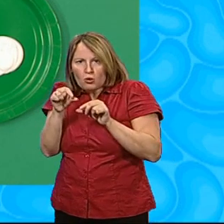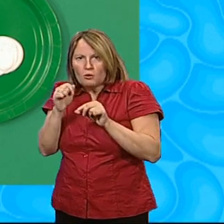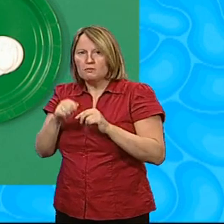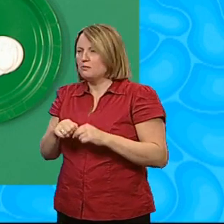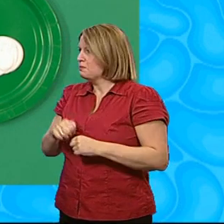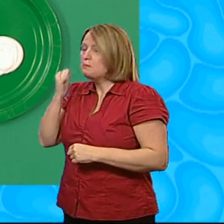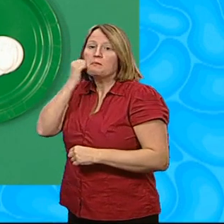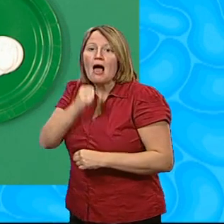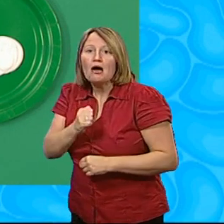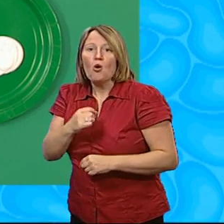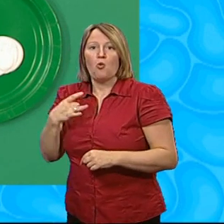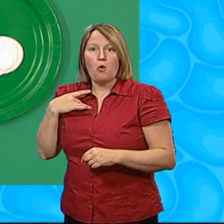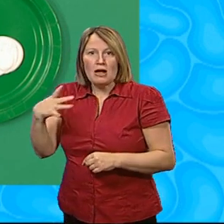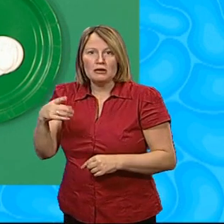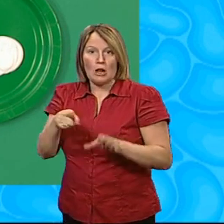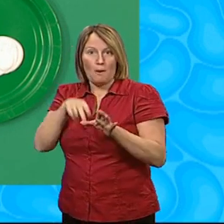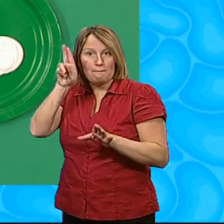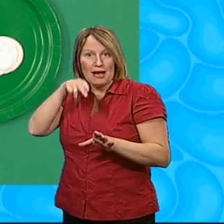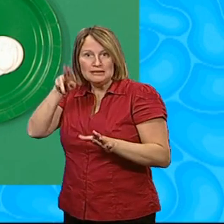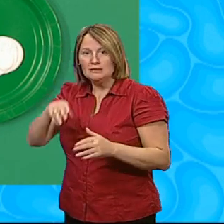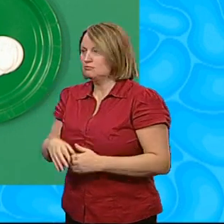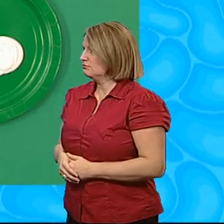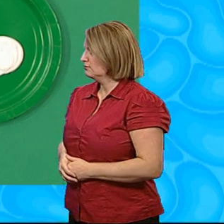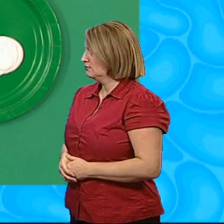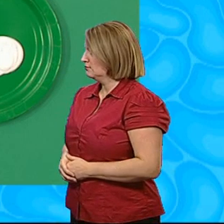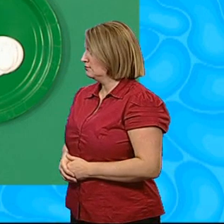some black, white, and yellow paint.